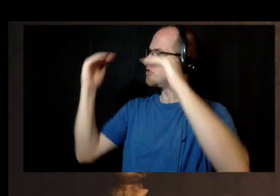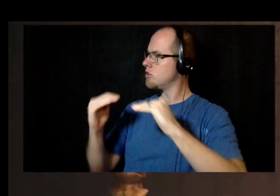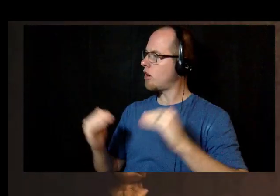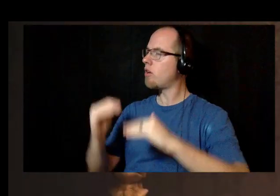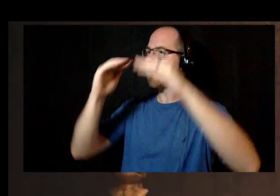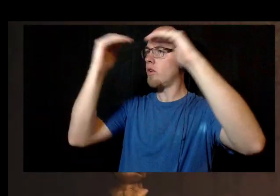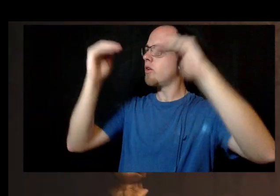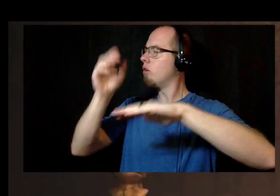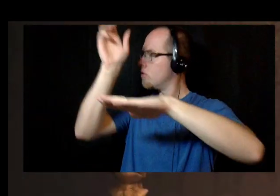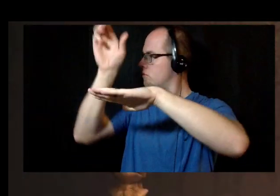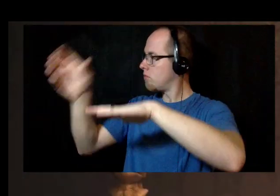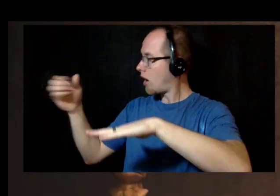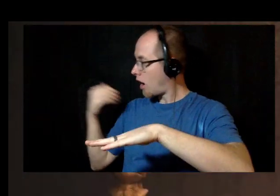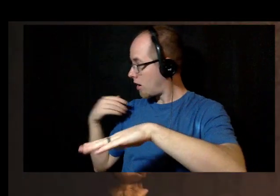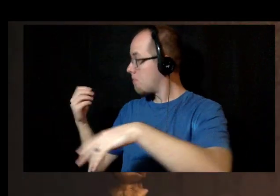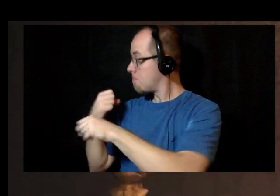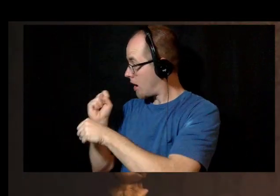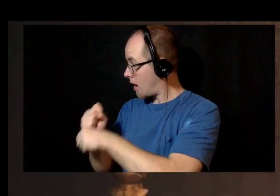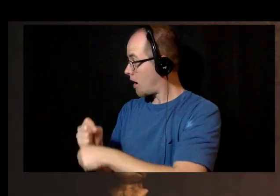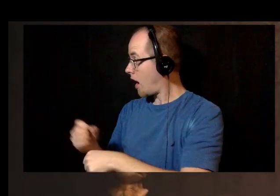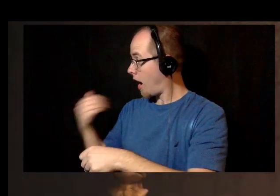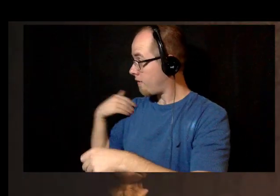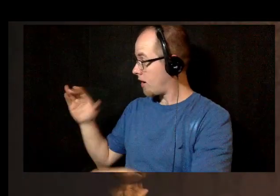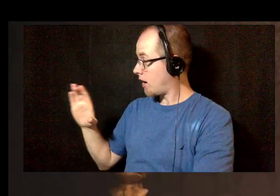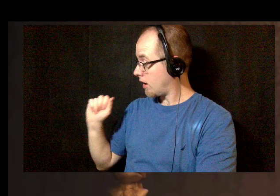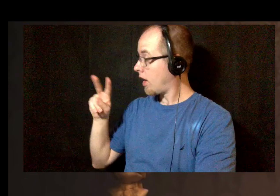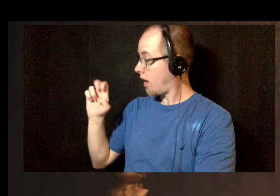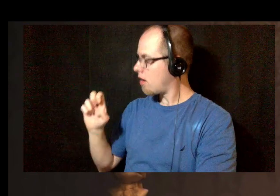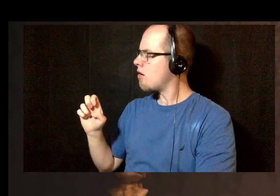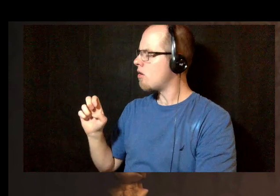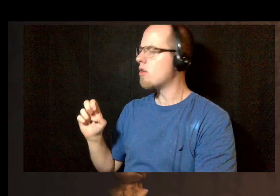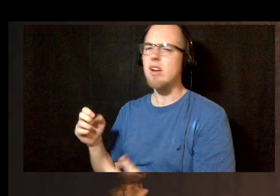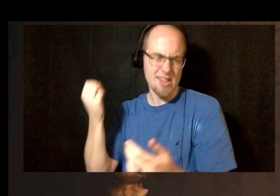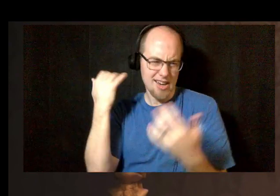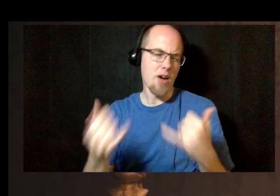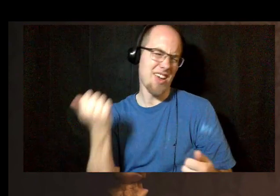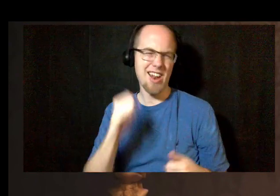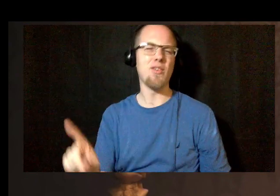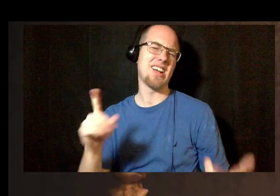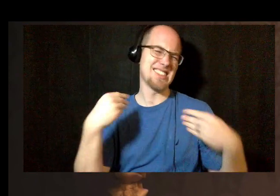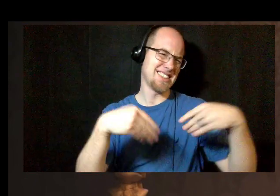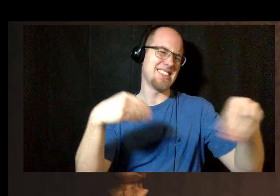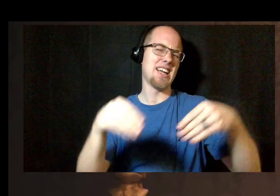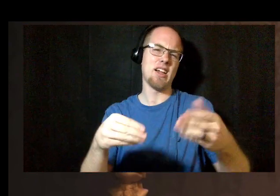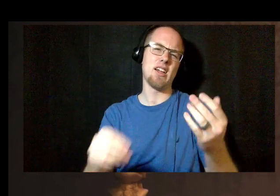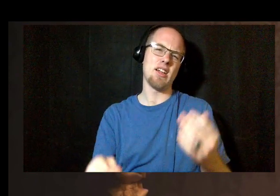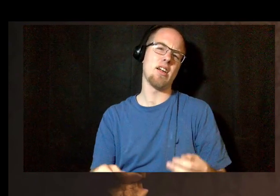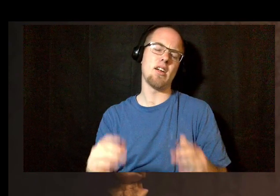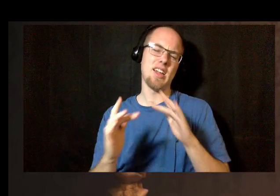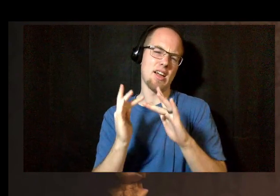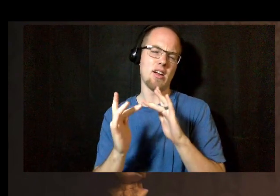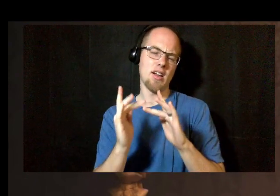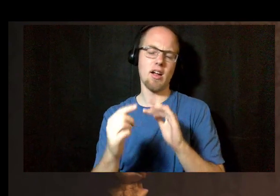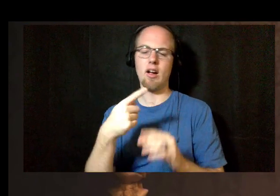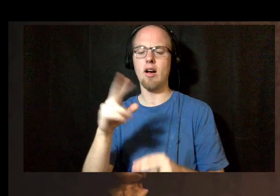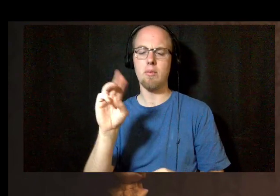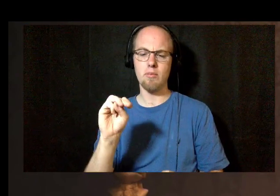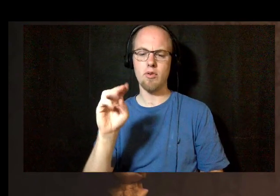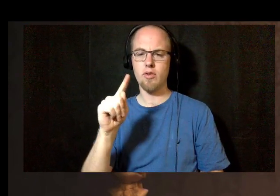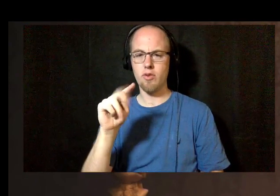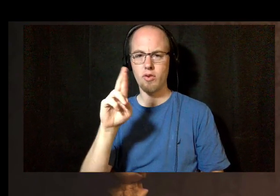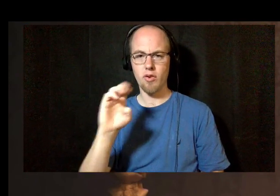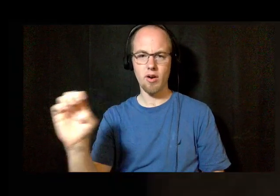cave. He was reputable. Now any mad bastard can sell their shit on Gumtree. You know what I mean? As a species, we're sort